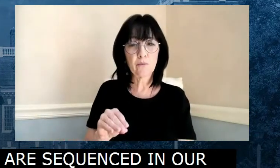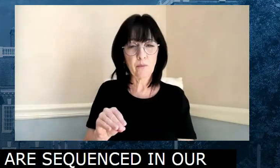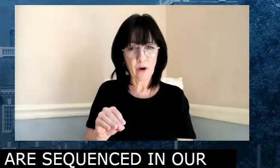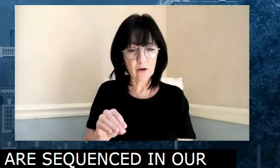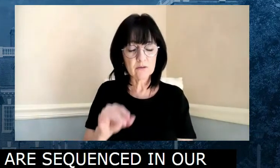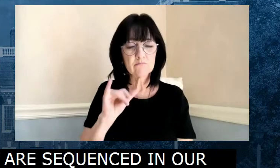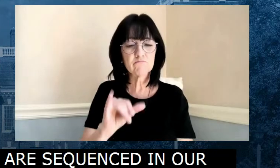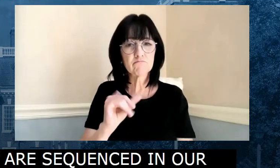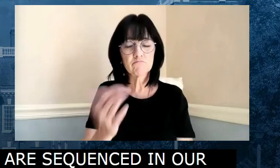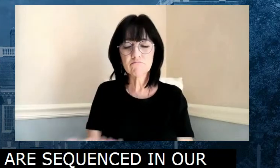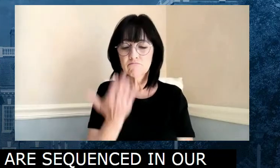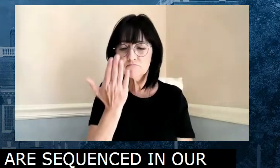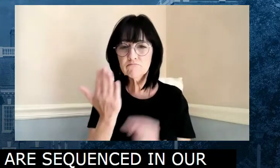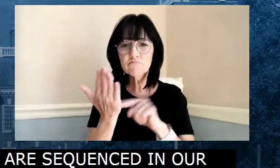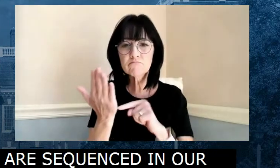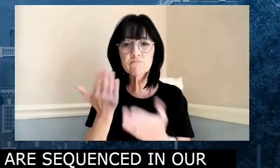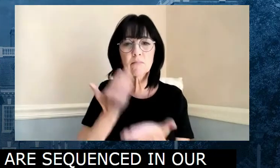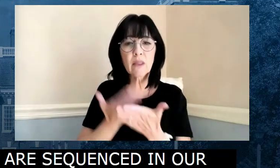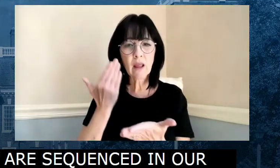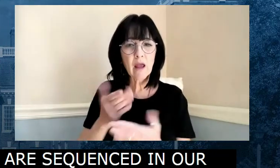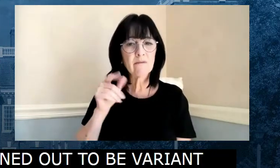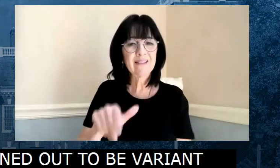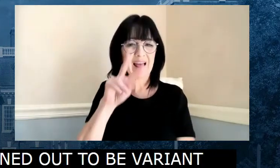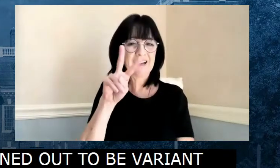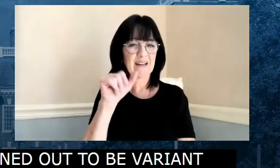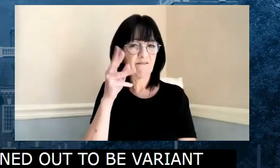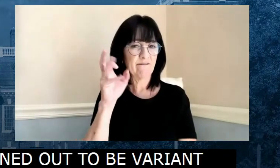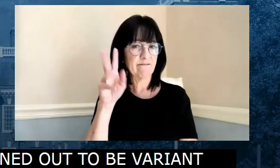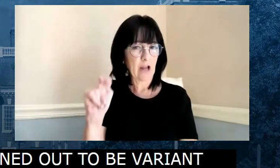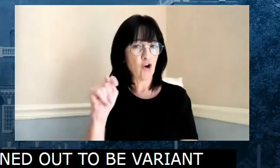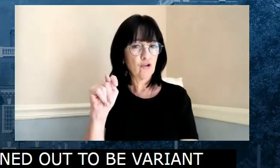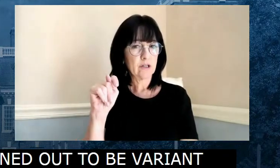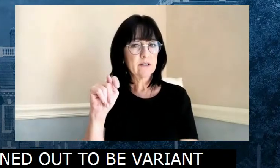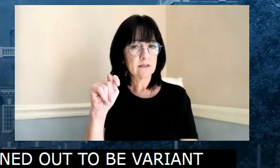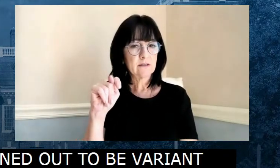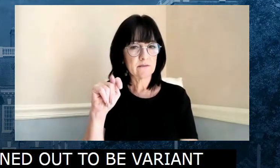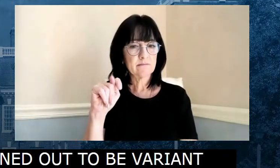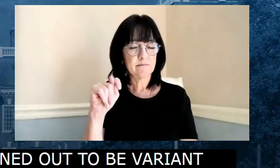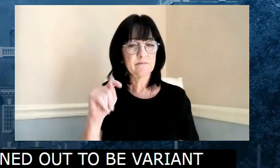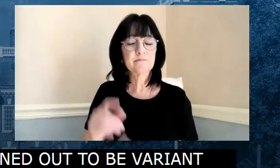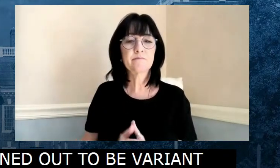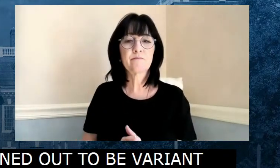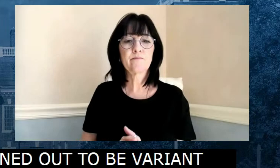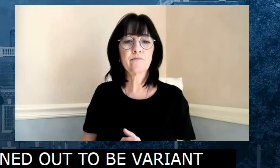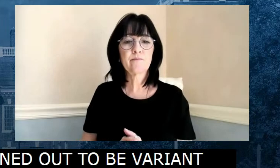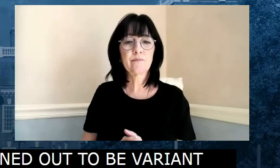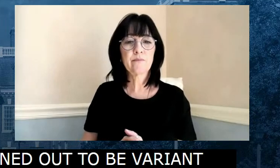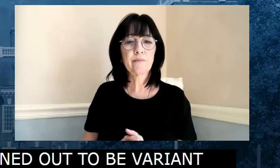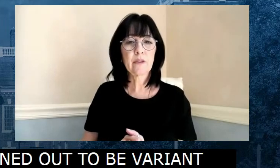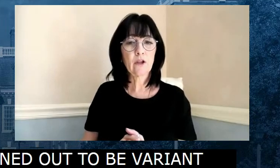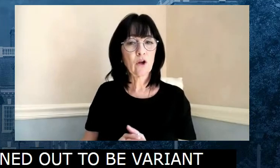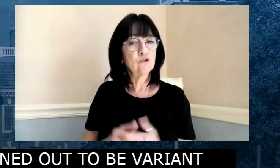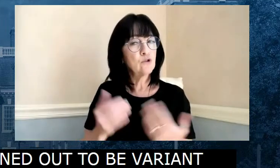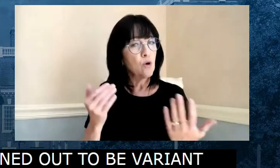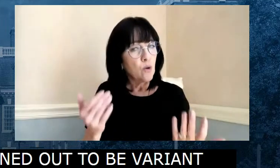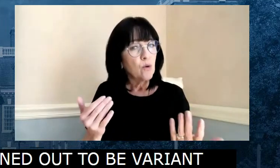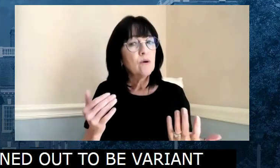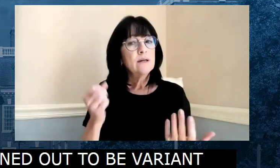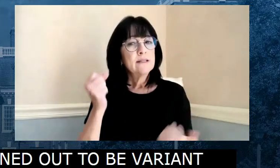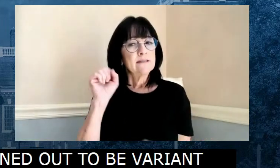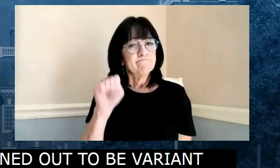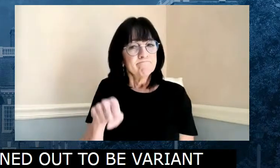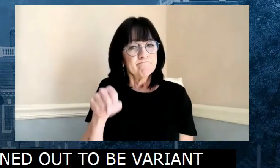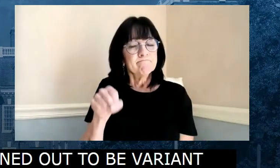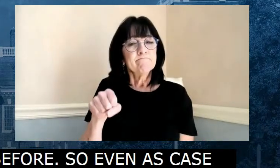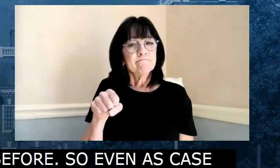variant strains compared to 61% the week before. So even as case levels do come